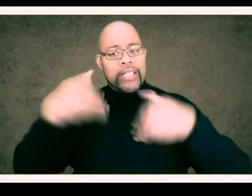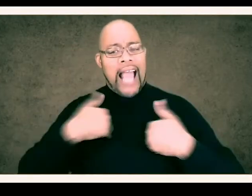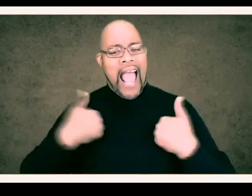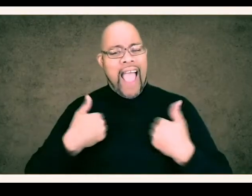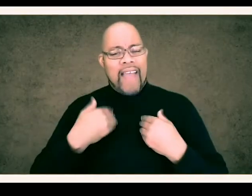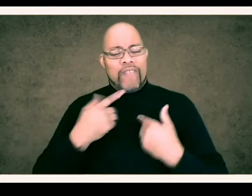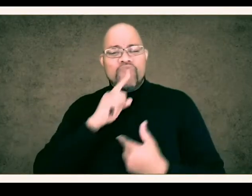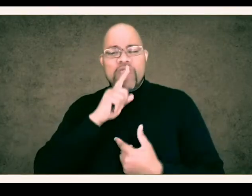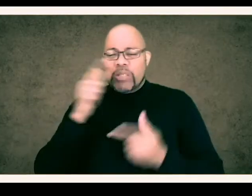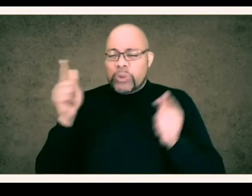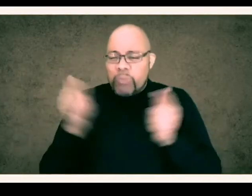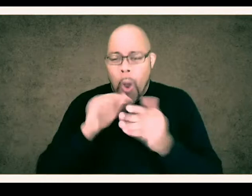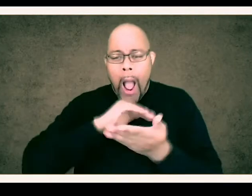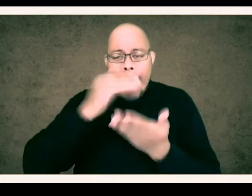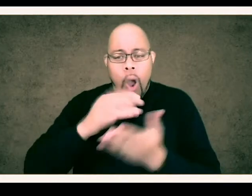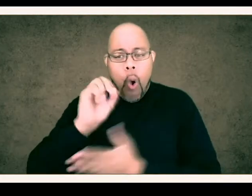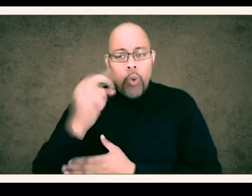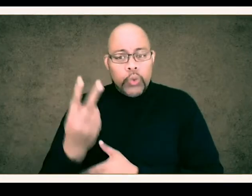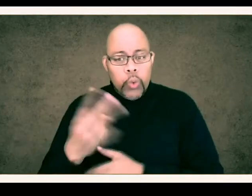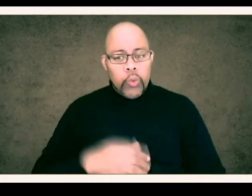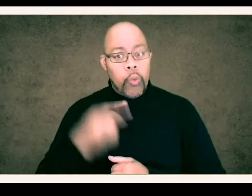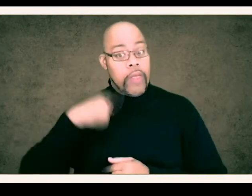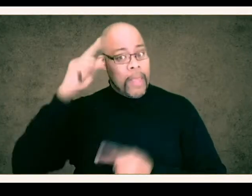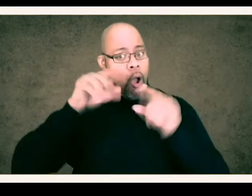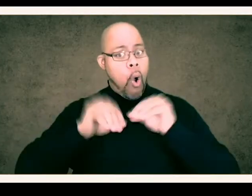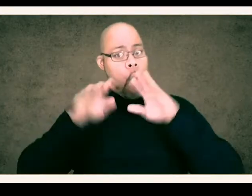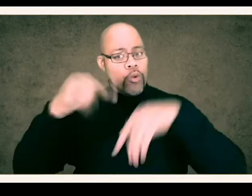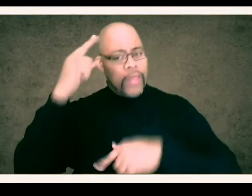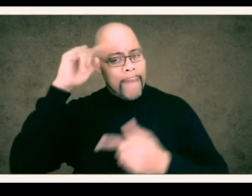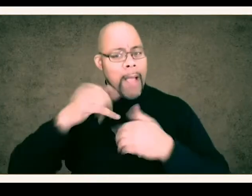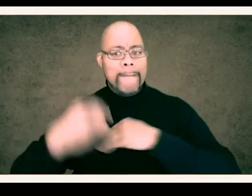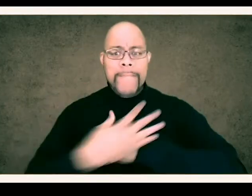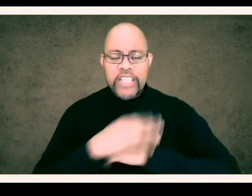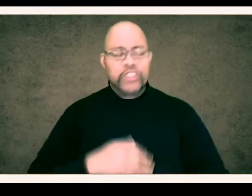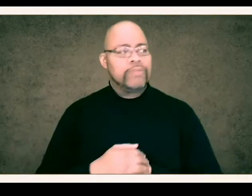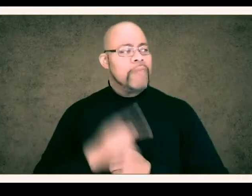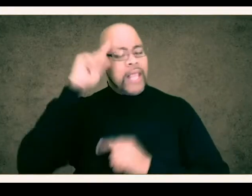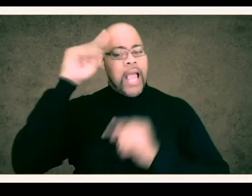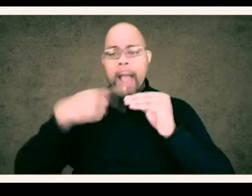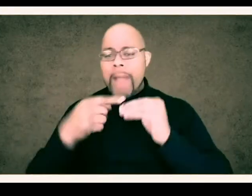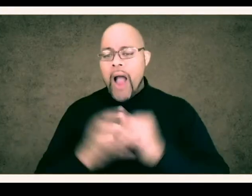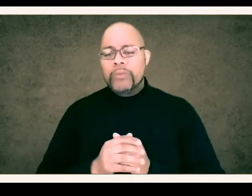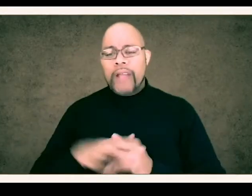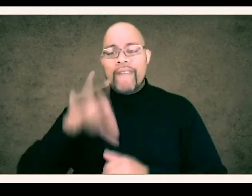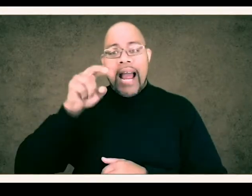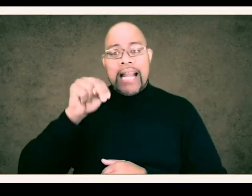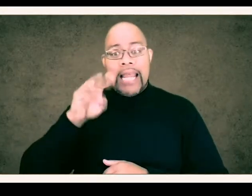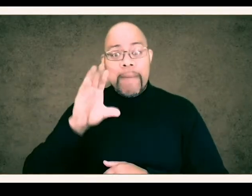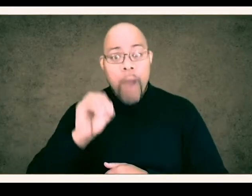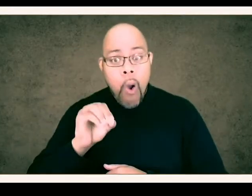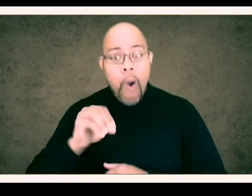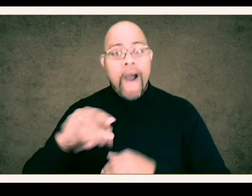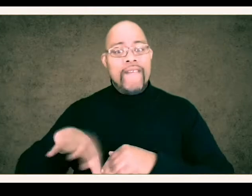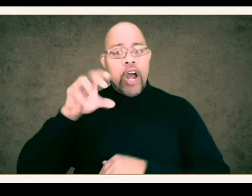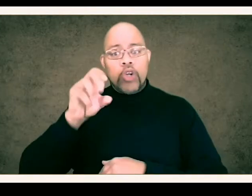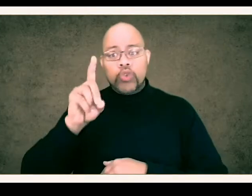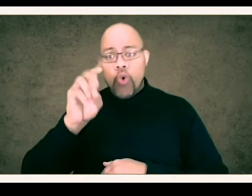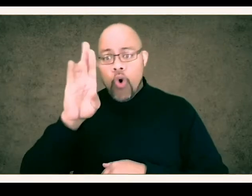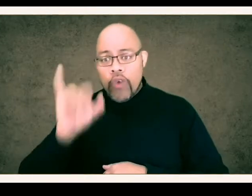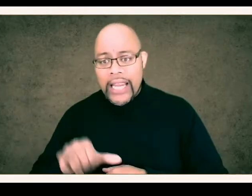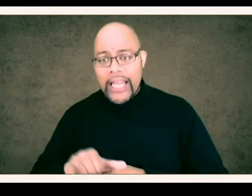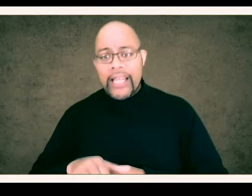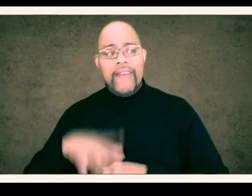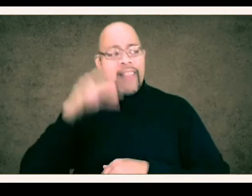contain little to no oxygen? When we think about the ocean, we think about the beach. We think about Finding Nemo, Finding Dory, we think about the